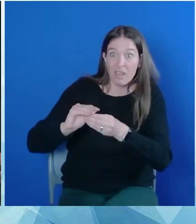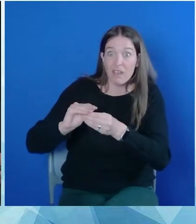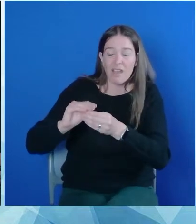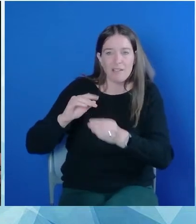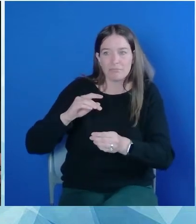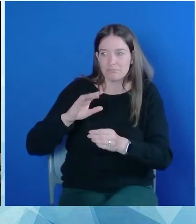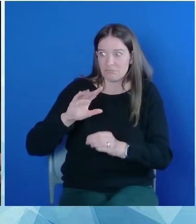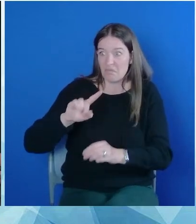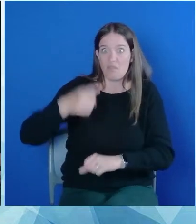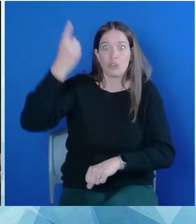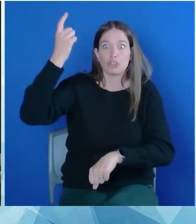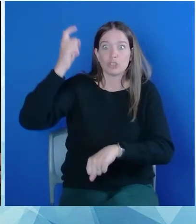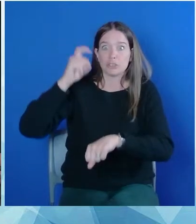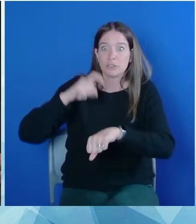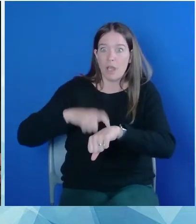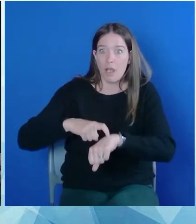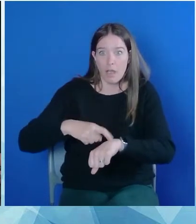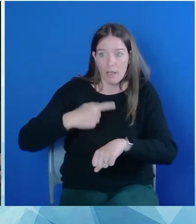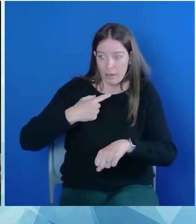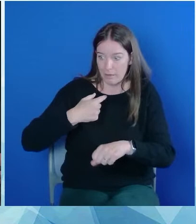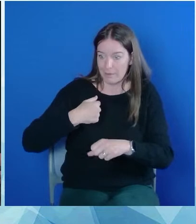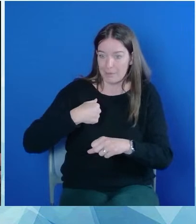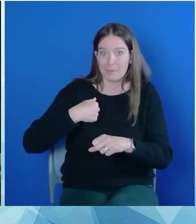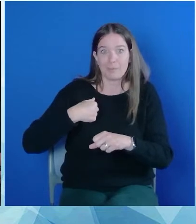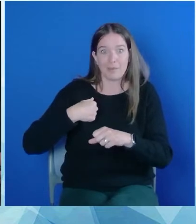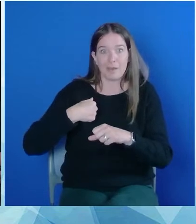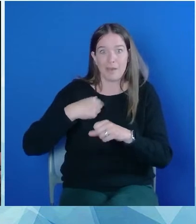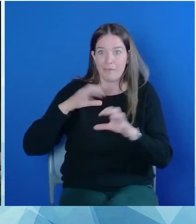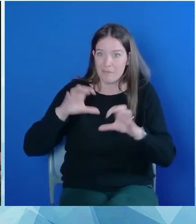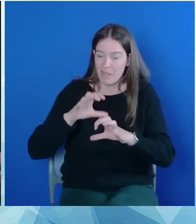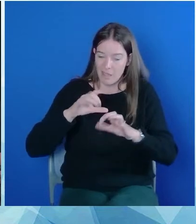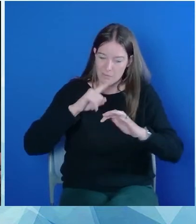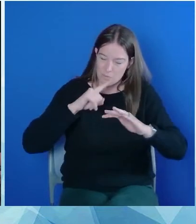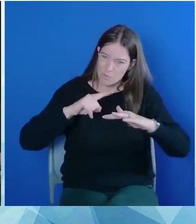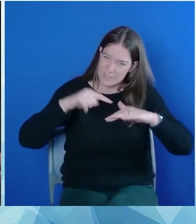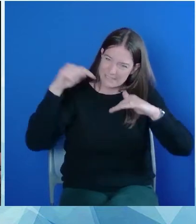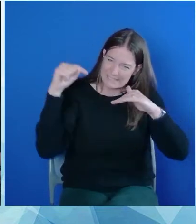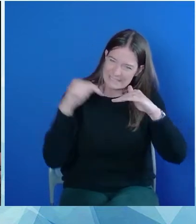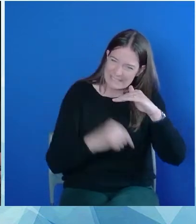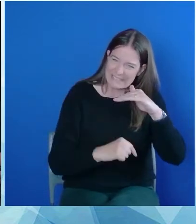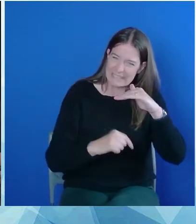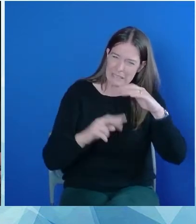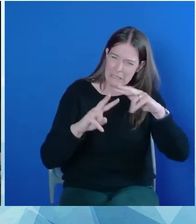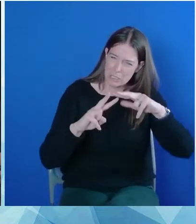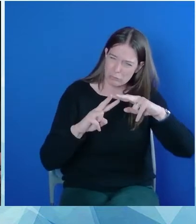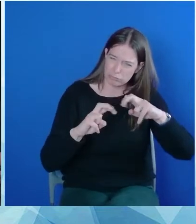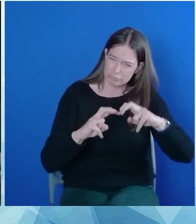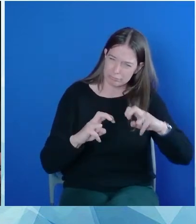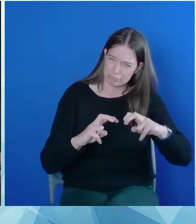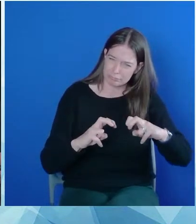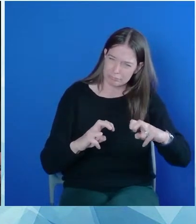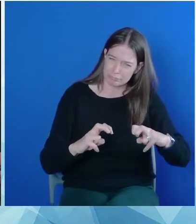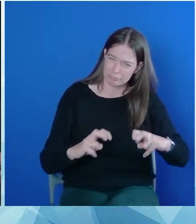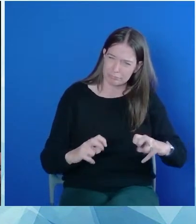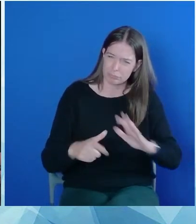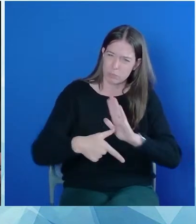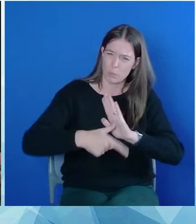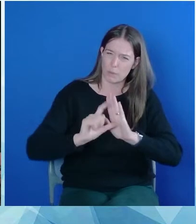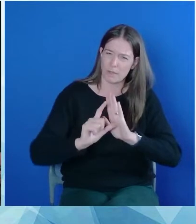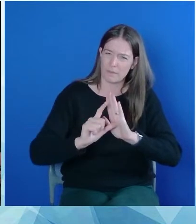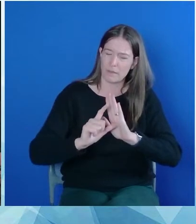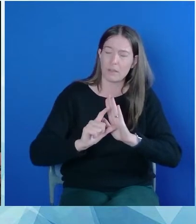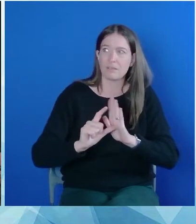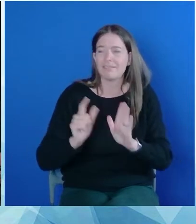have never done a deep review before. Because this is such an important decision for